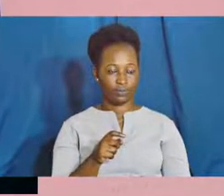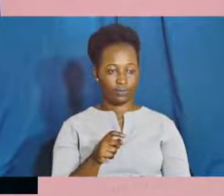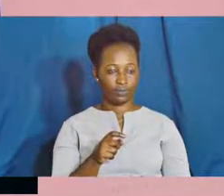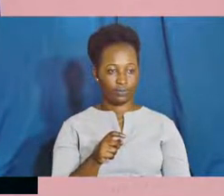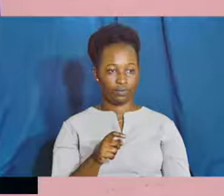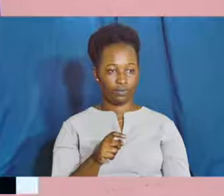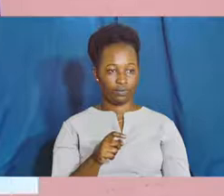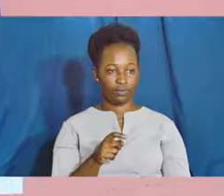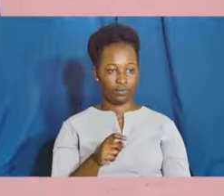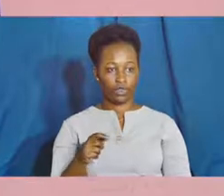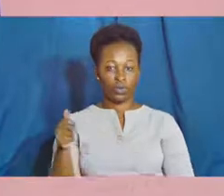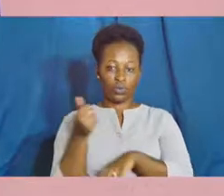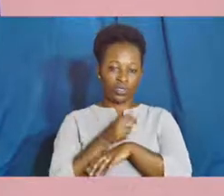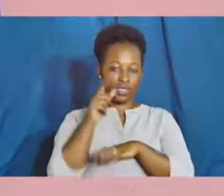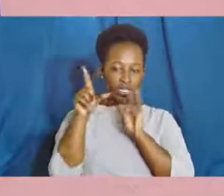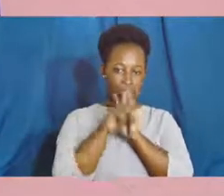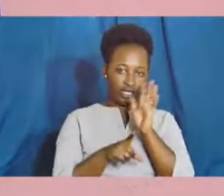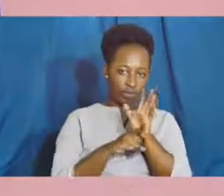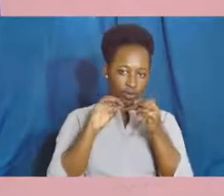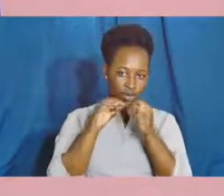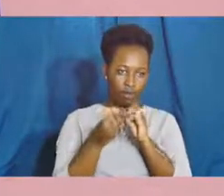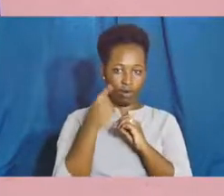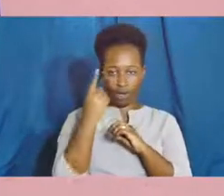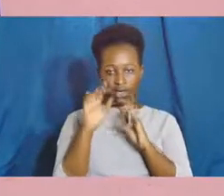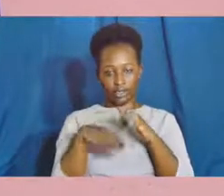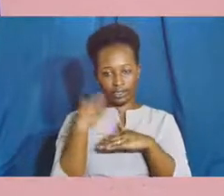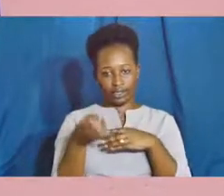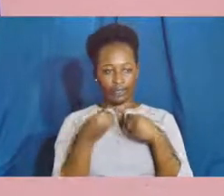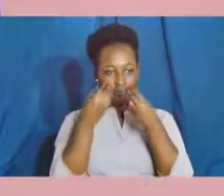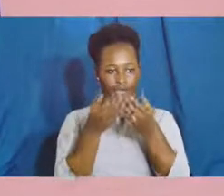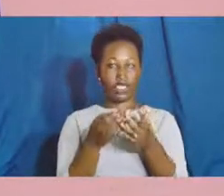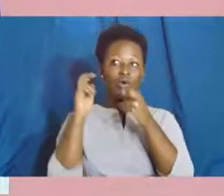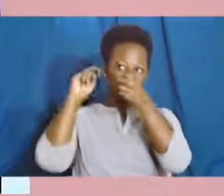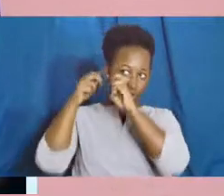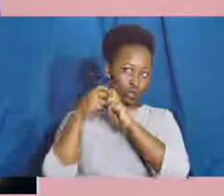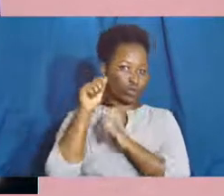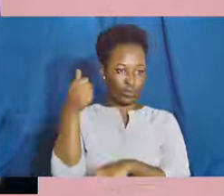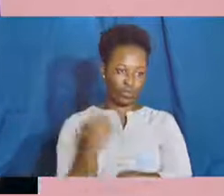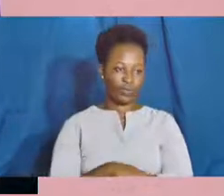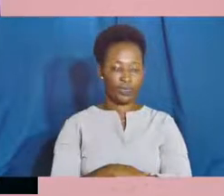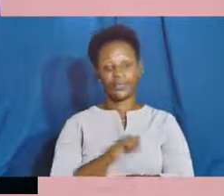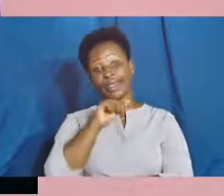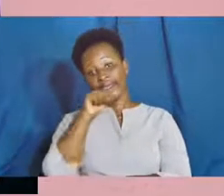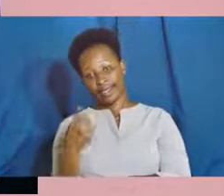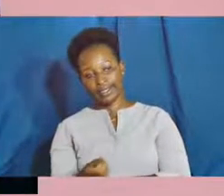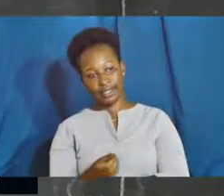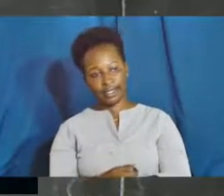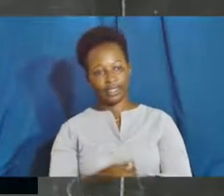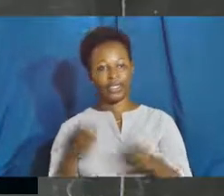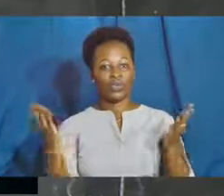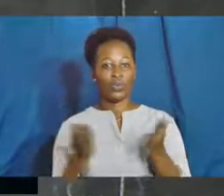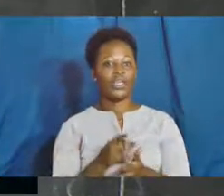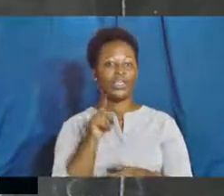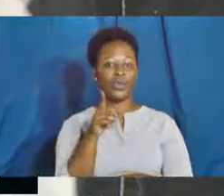state this rule number 1, and then it gives you this currents. And then another one, it is where you